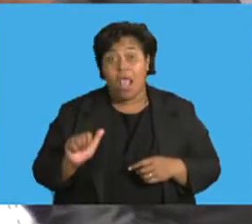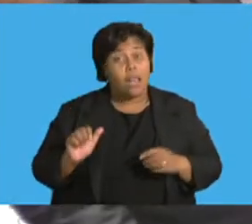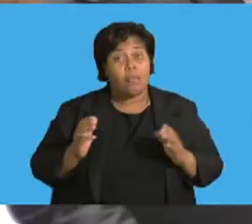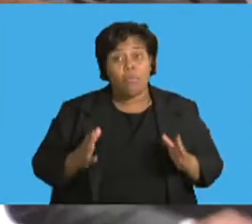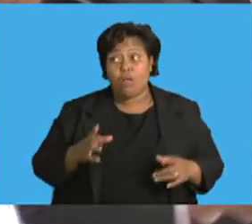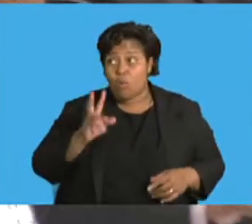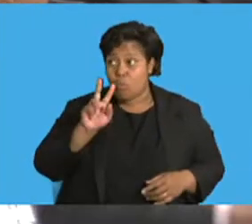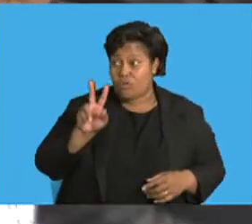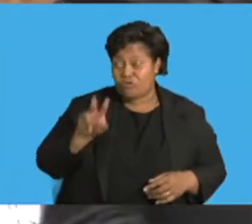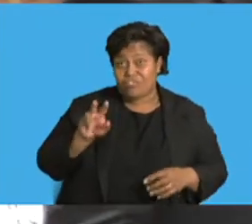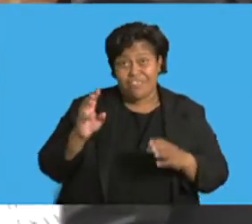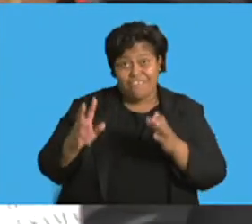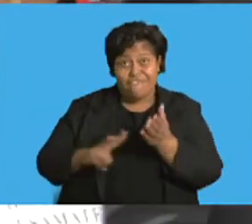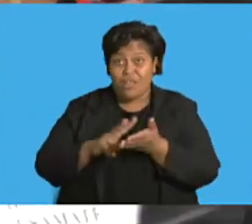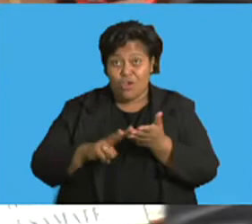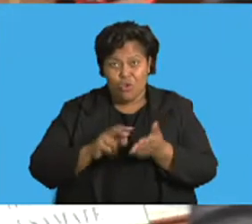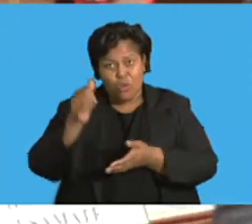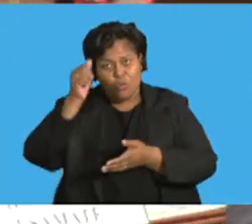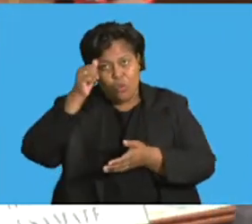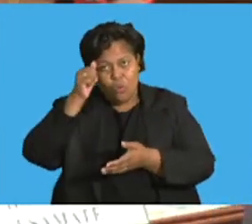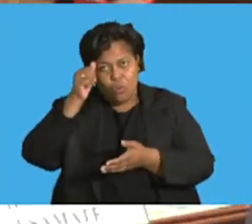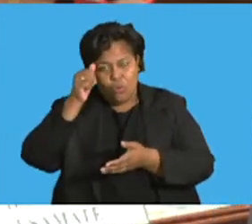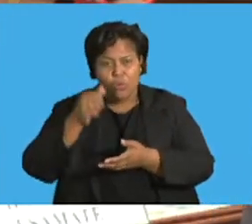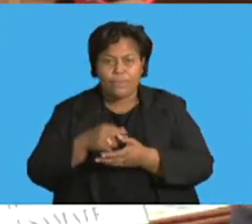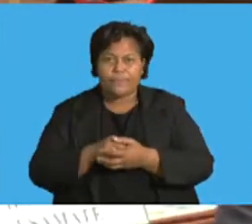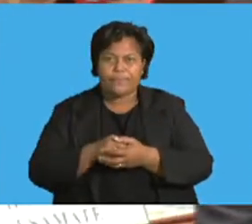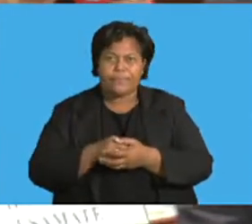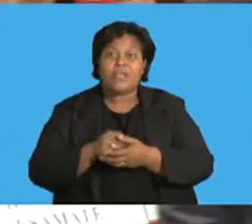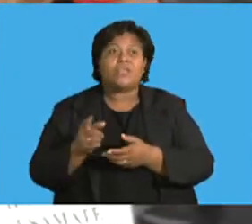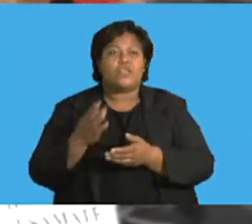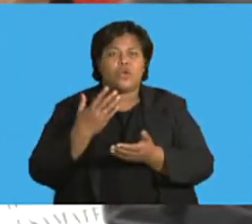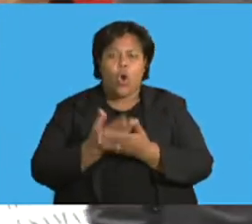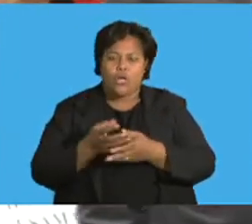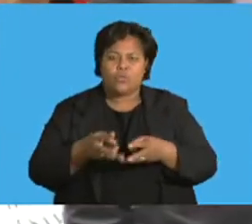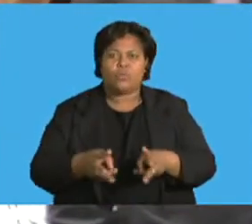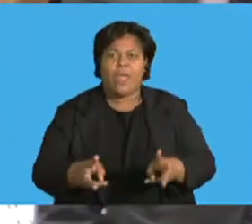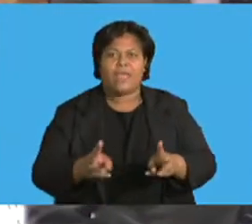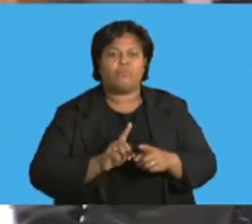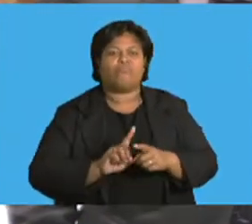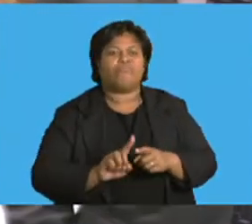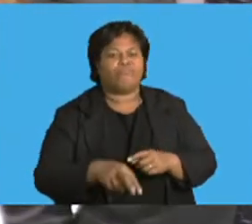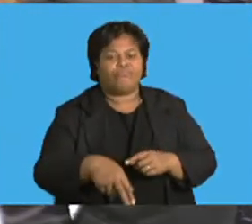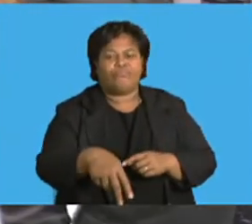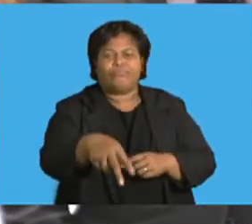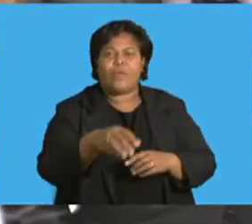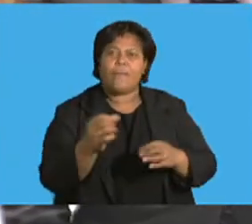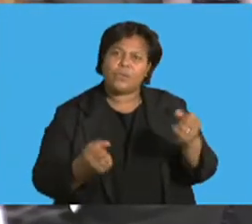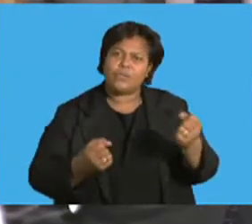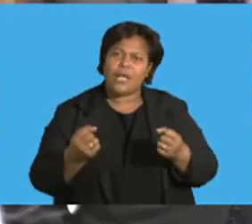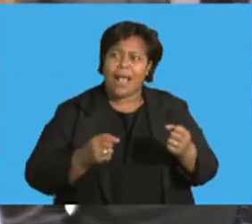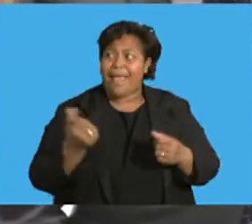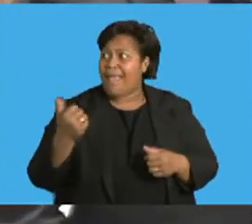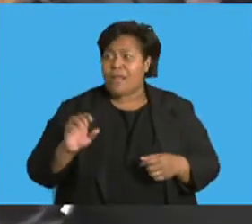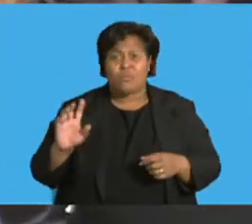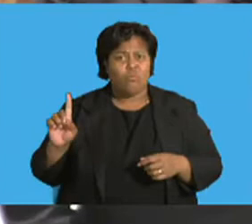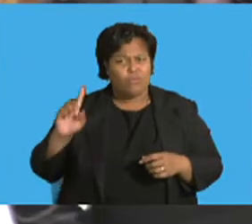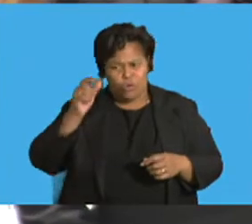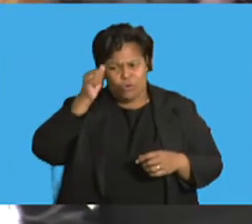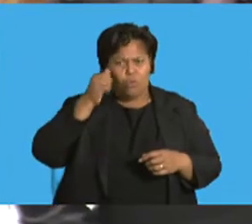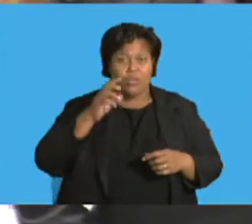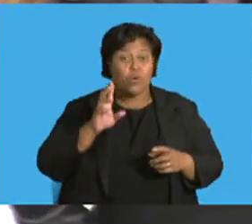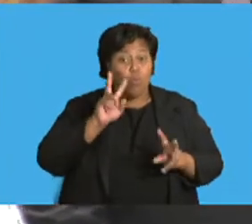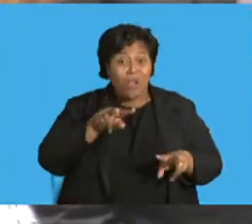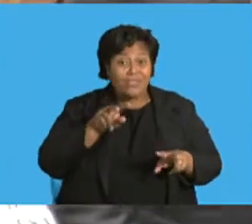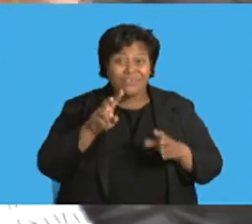know the Honourable Prime Minister is actually on his way to the car. Any person would know that. If you watch the video, he's on his way to